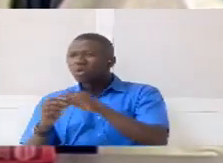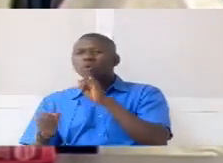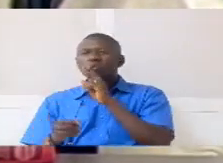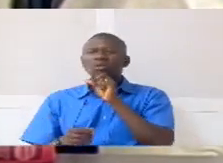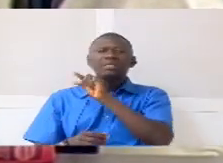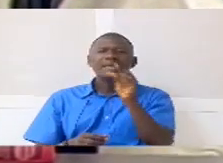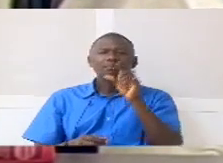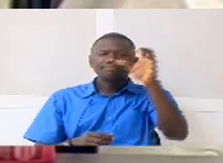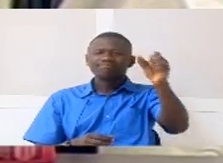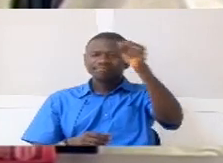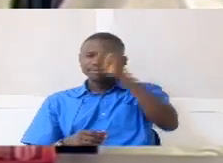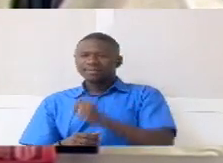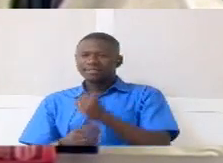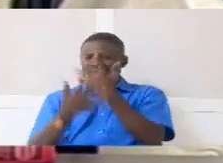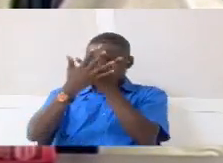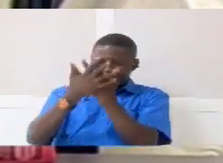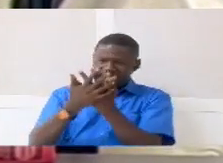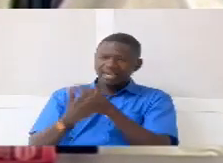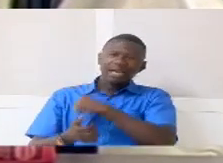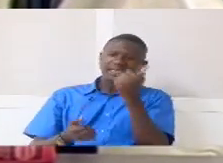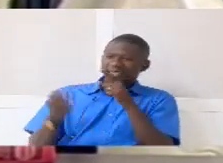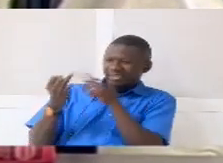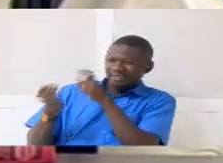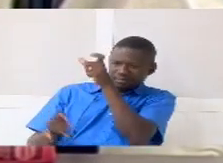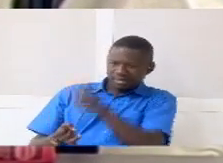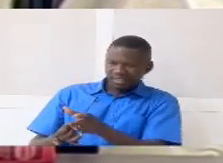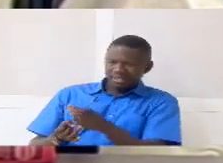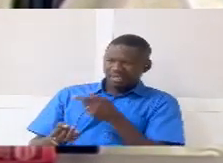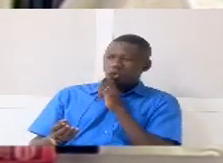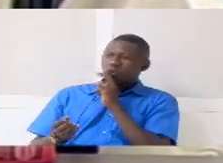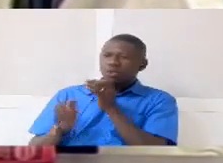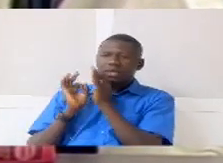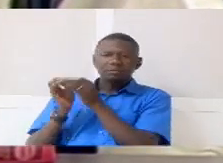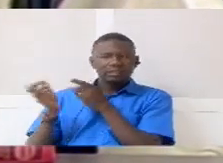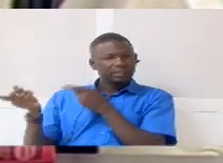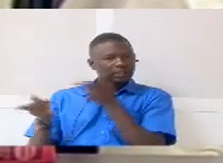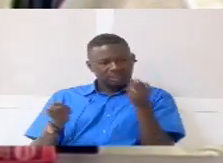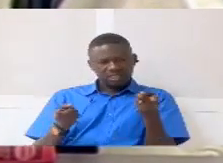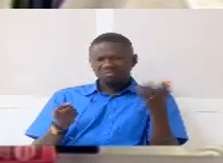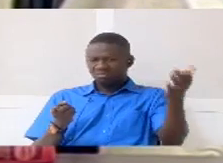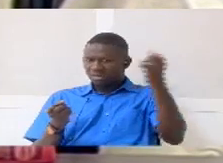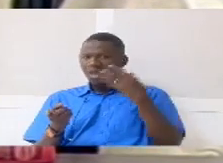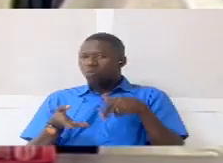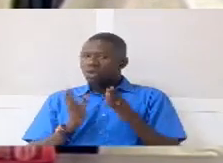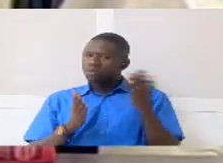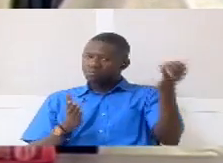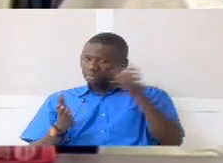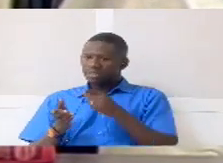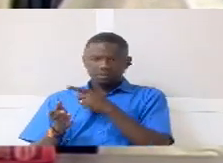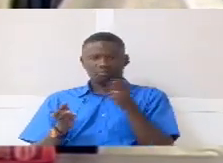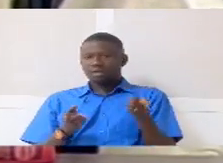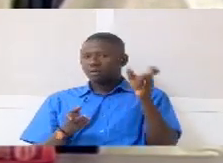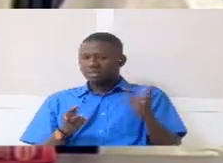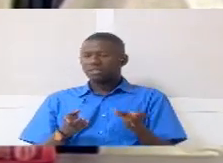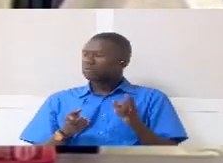wolum aninyi mari melota ka foko aliyenyi nati nyame nga mansahaya laftale yoto be senian di men nati aninyi